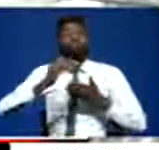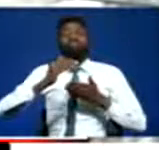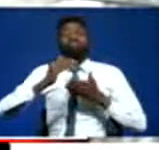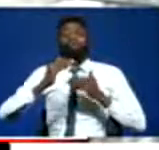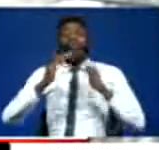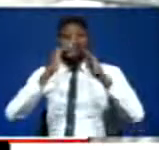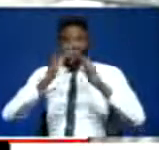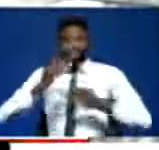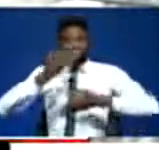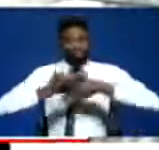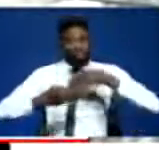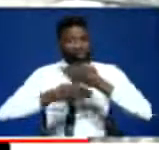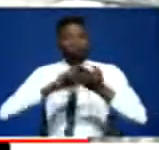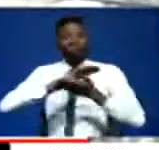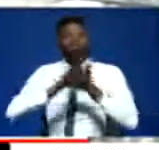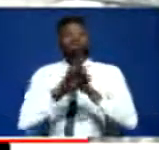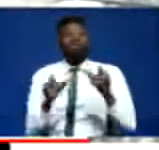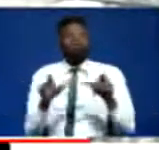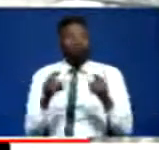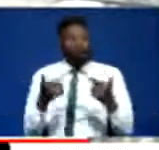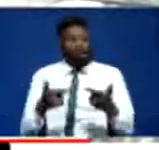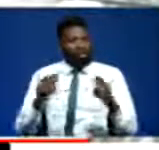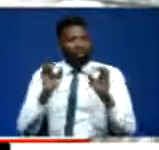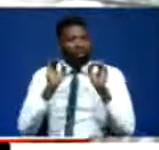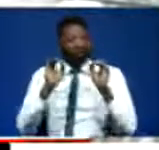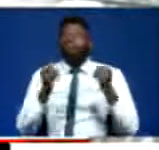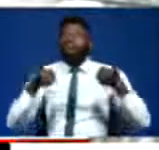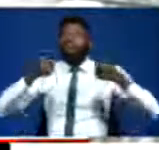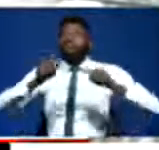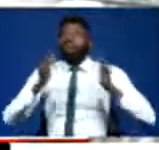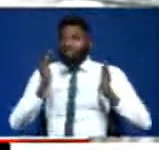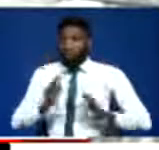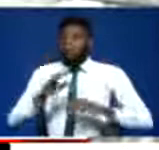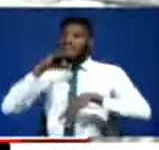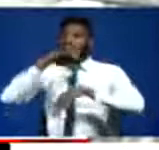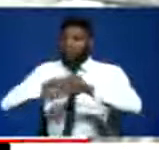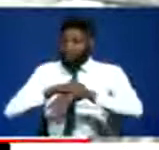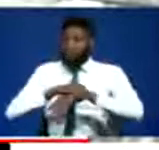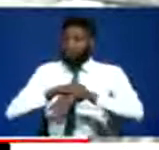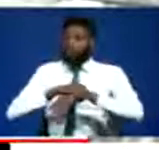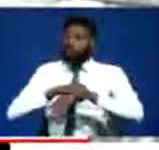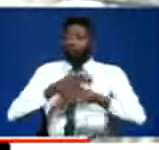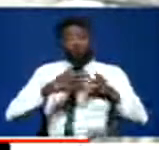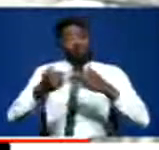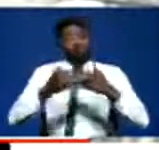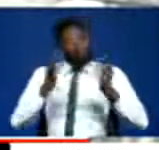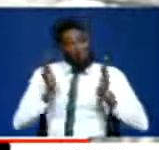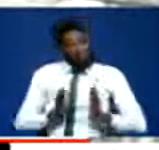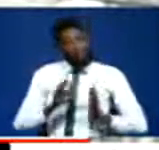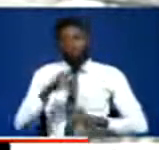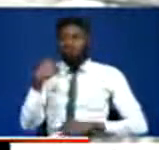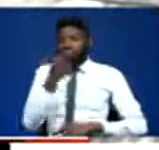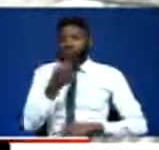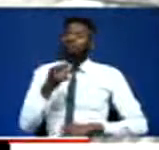licenses won't be allowed, and any person found culpable, no matter who they are, they will be met with the full force of the